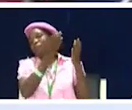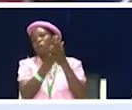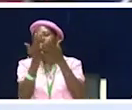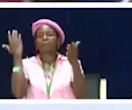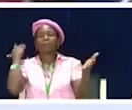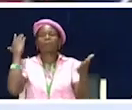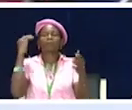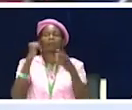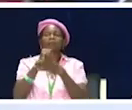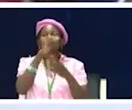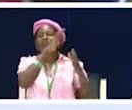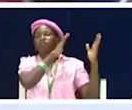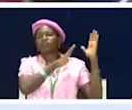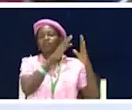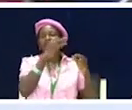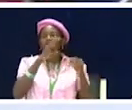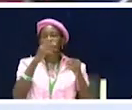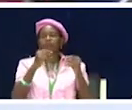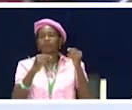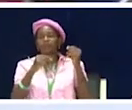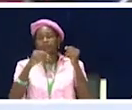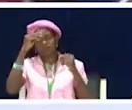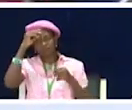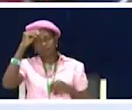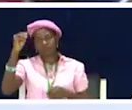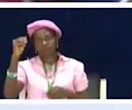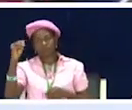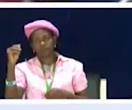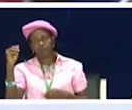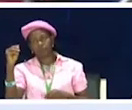in the generation of a man,